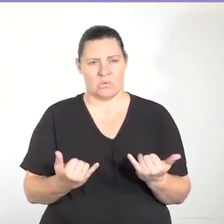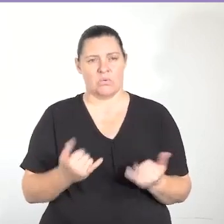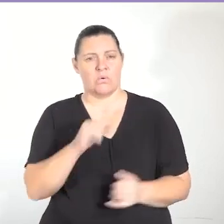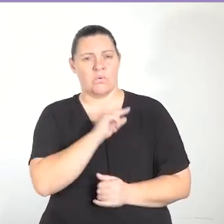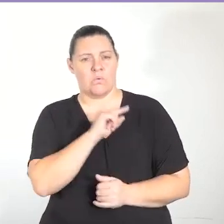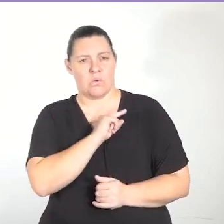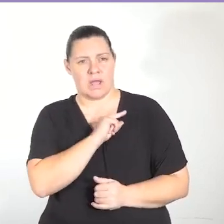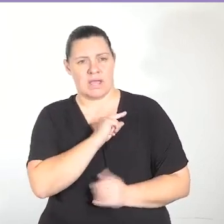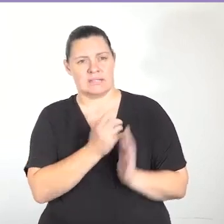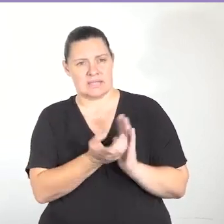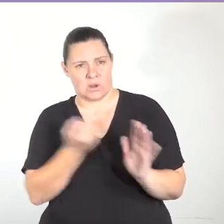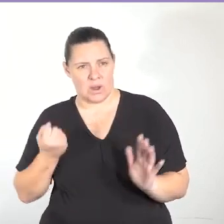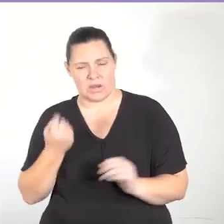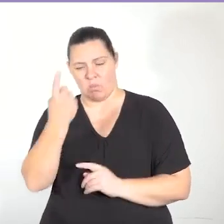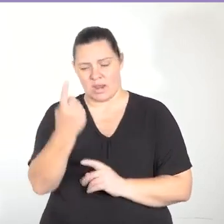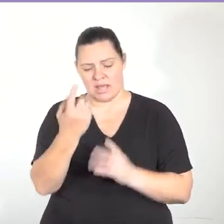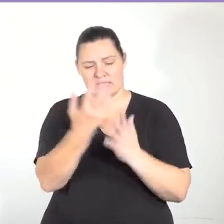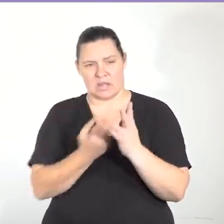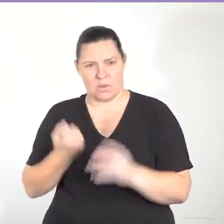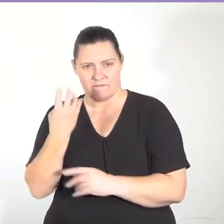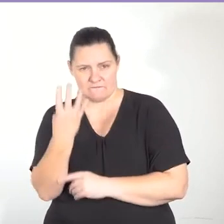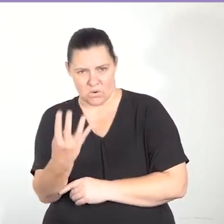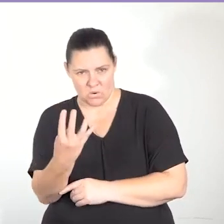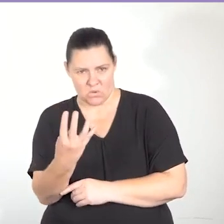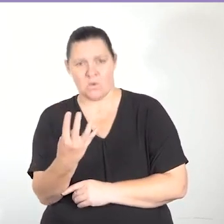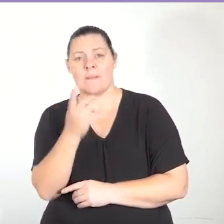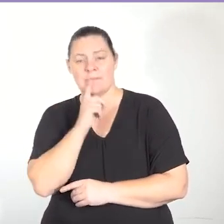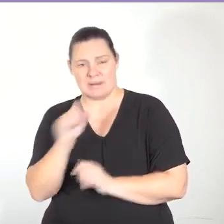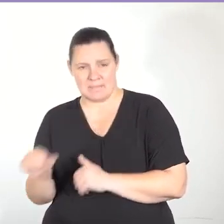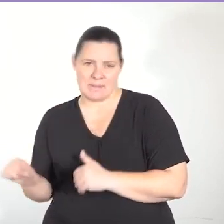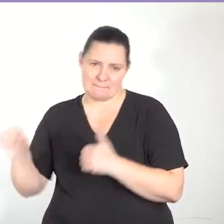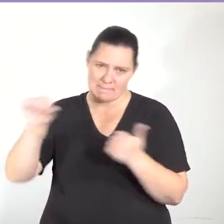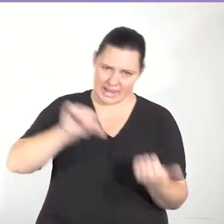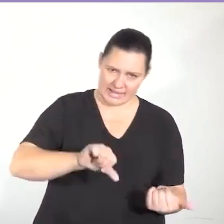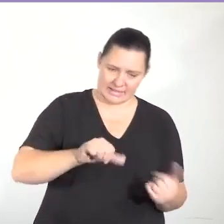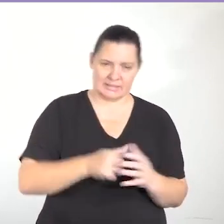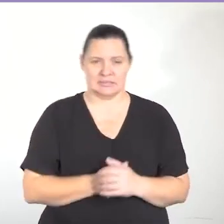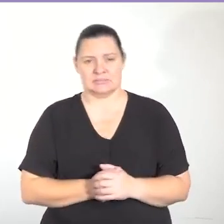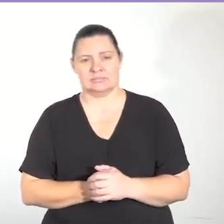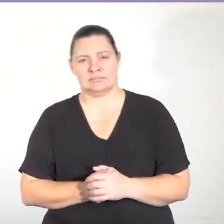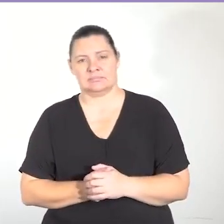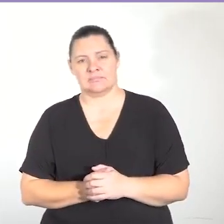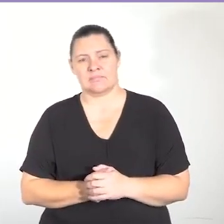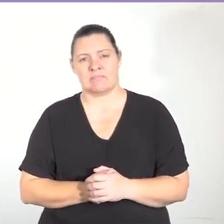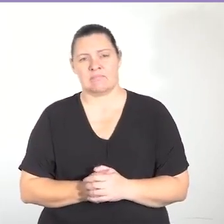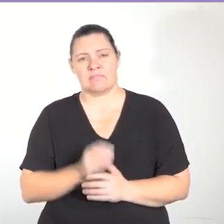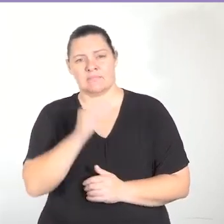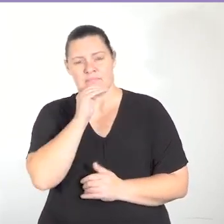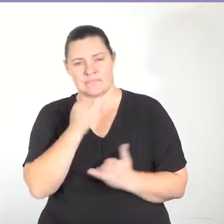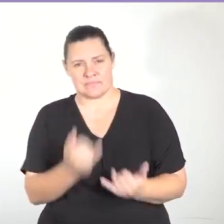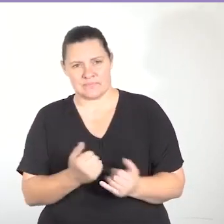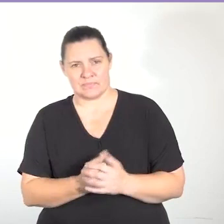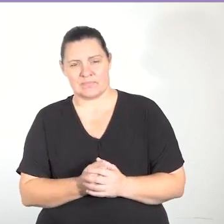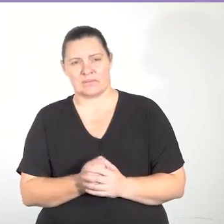now, because I've taken away 1 and I've taken away 4, I need to add them back. That